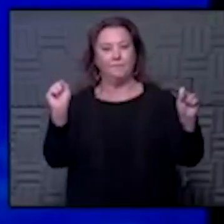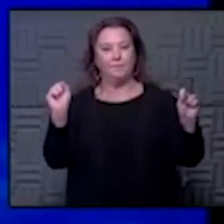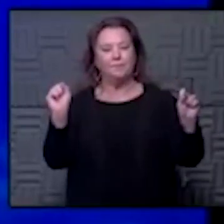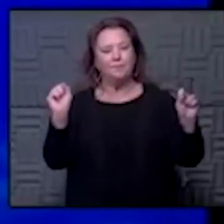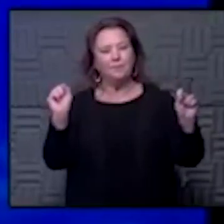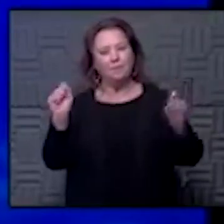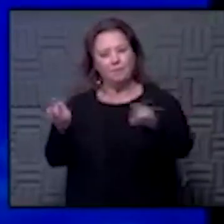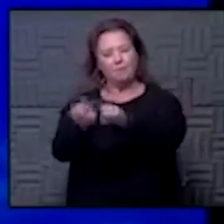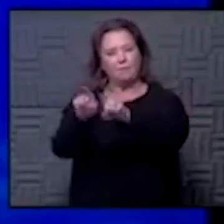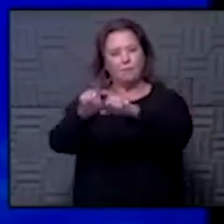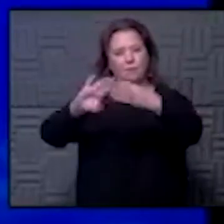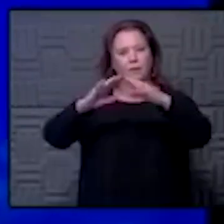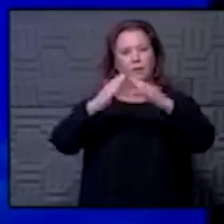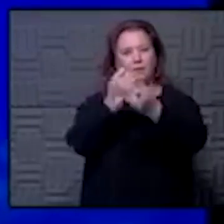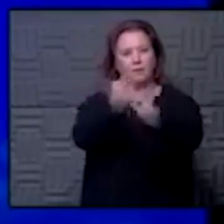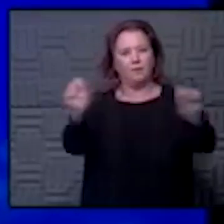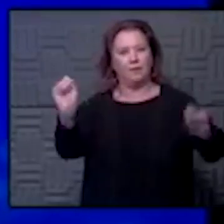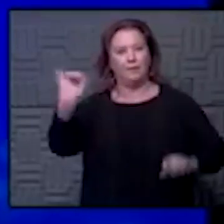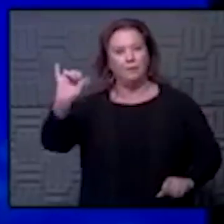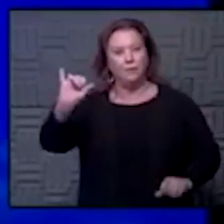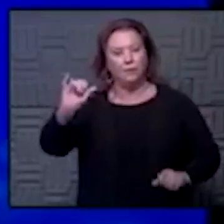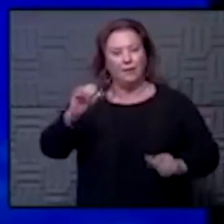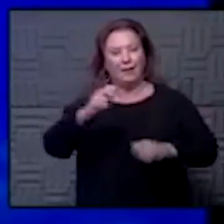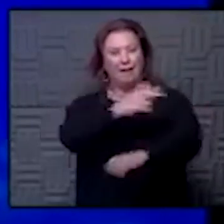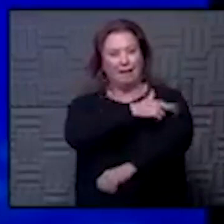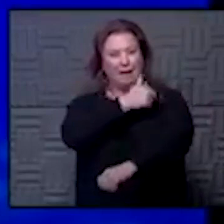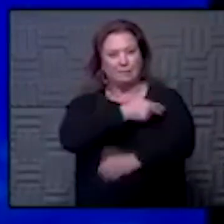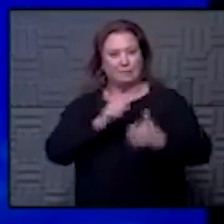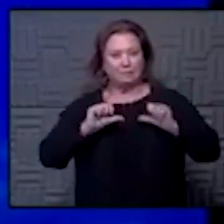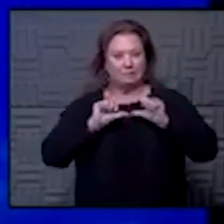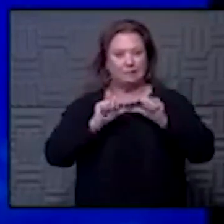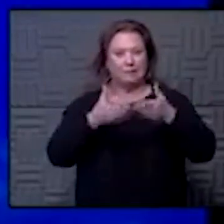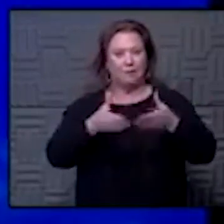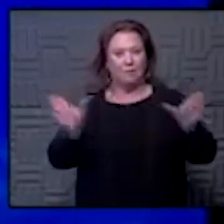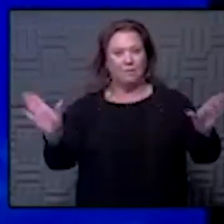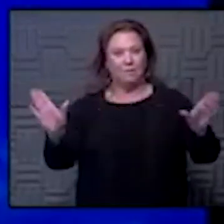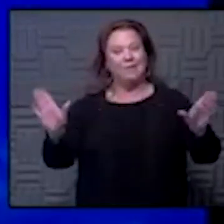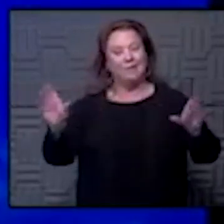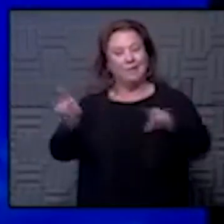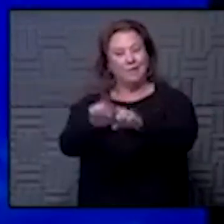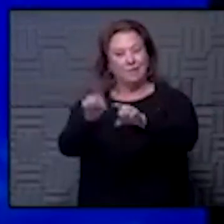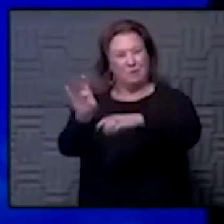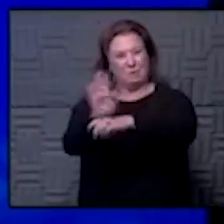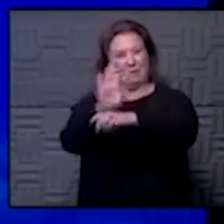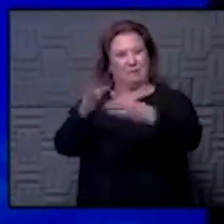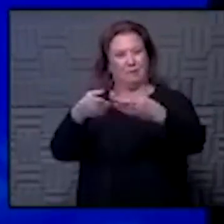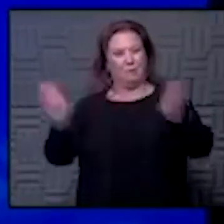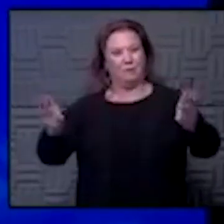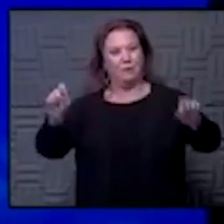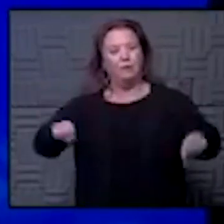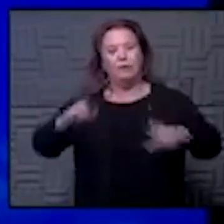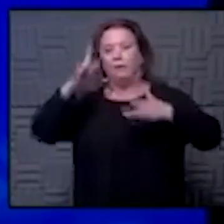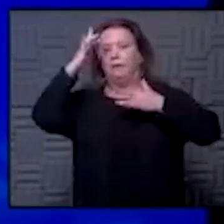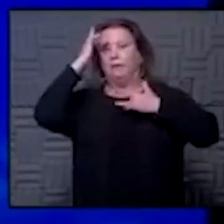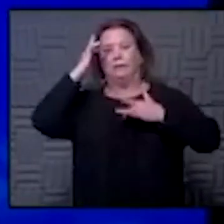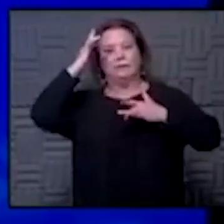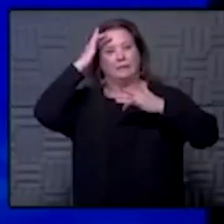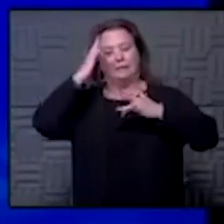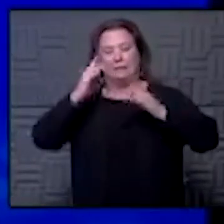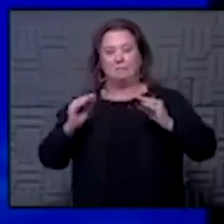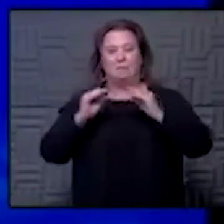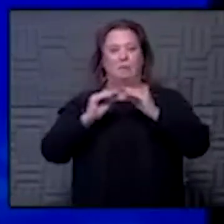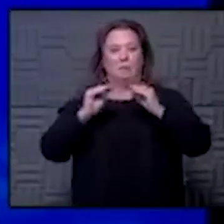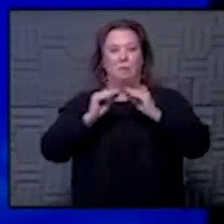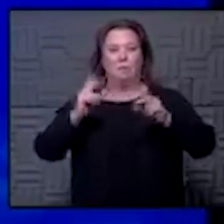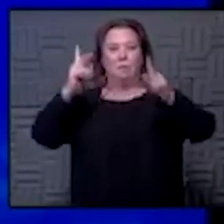keep the community safe and keep hospitals open and keep businesses open, because this disease gets any more